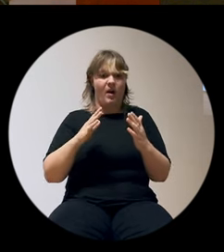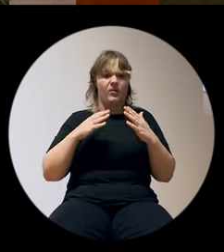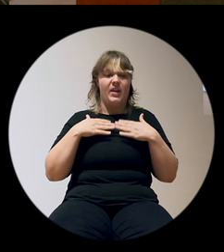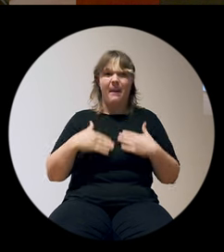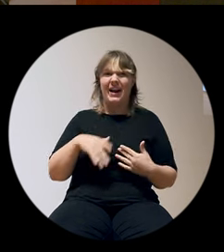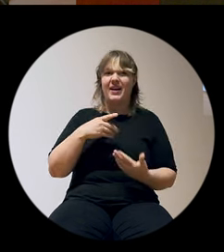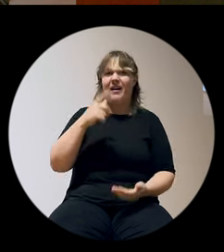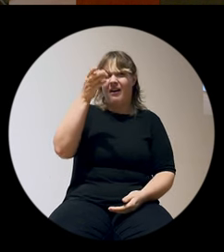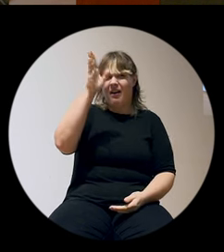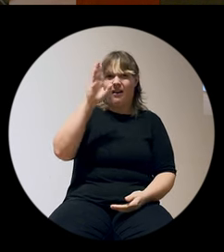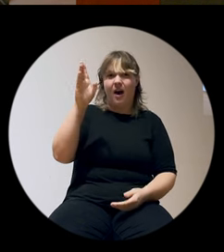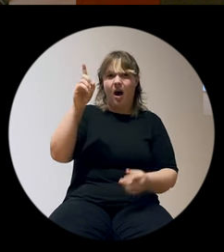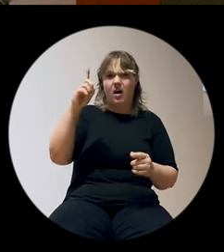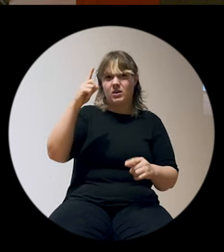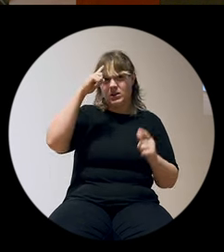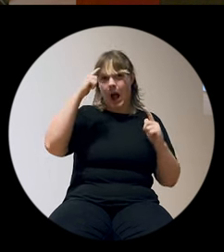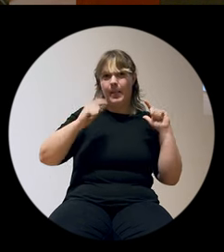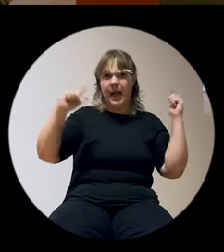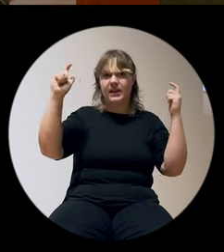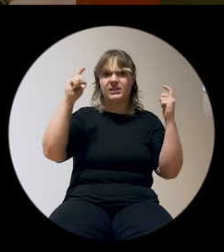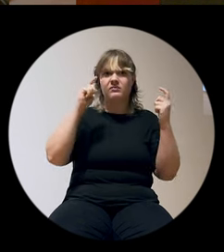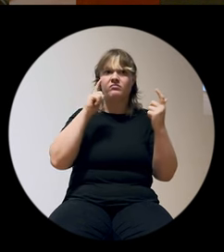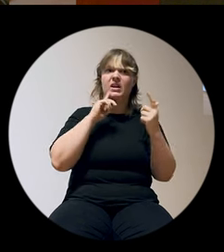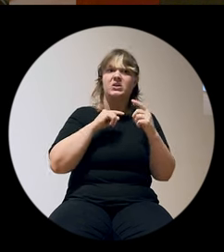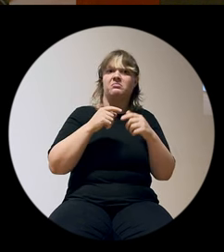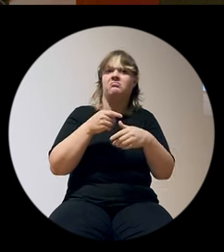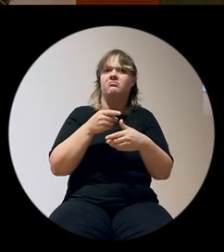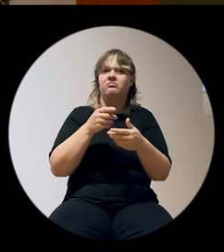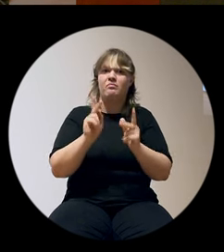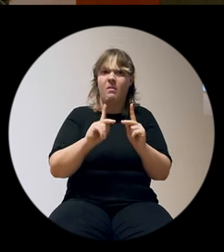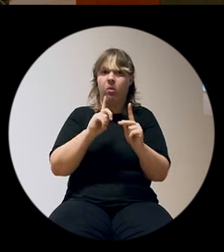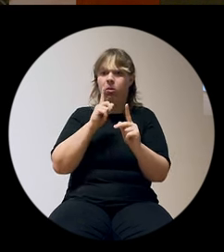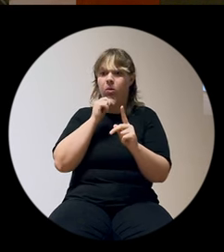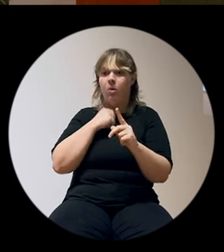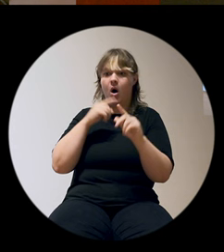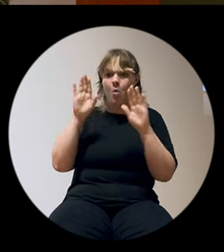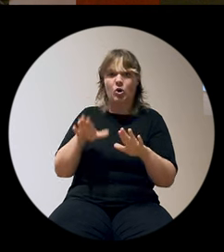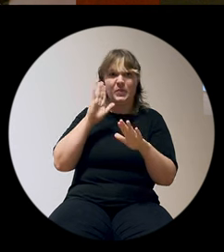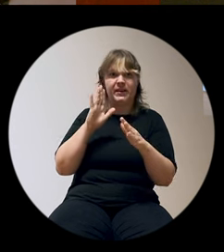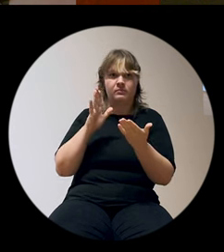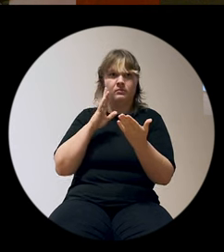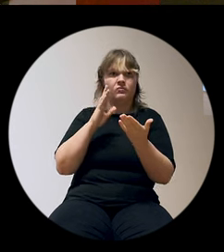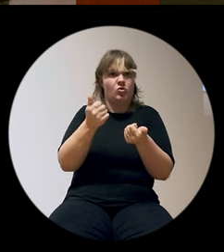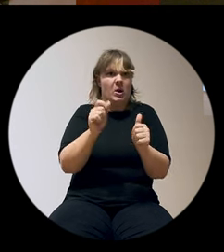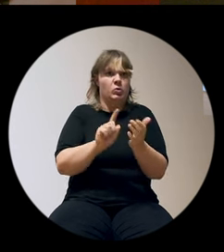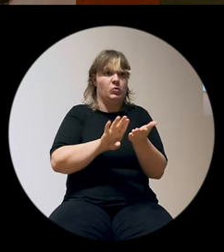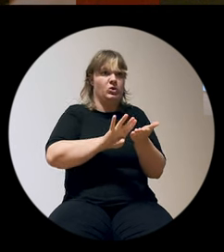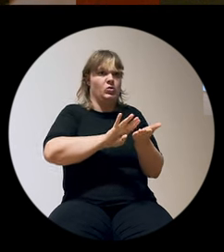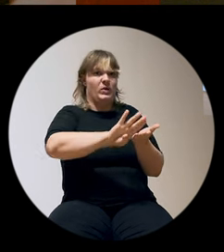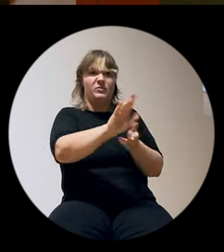of a monster enforcing power structures that subjugate those who worship at its feet, attempting the erasure of those who do not.